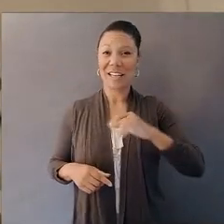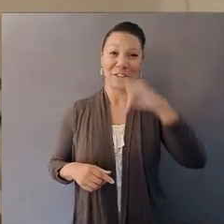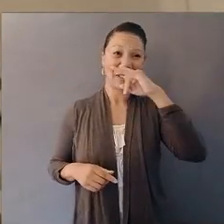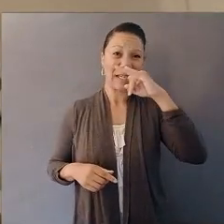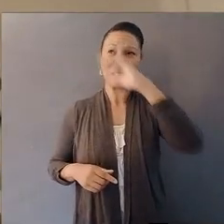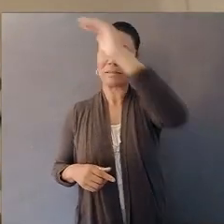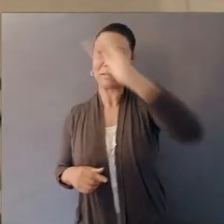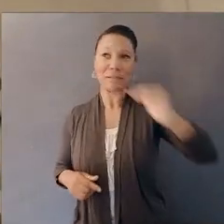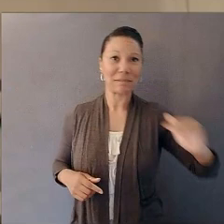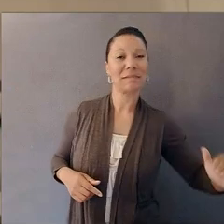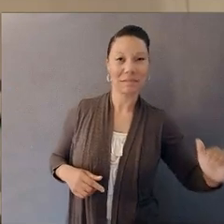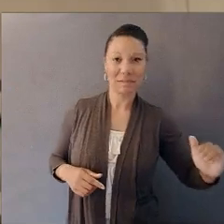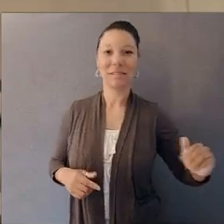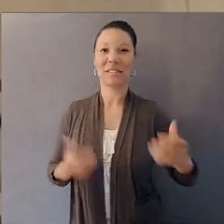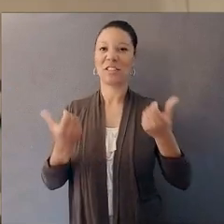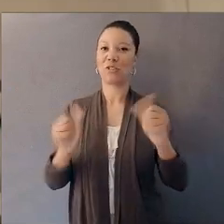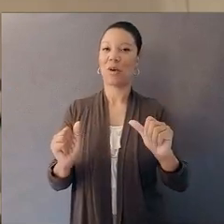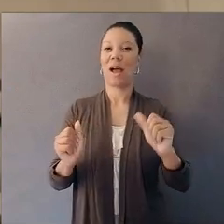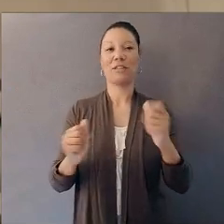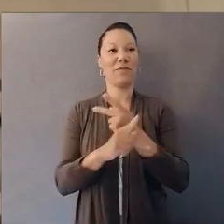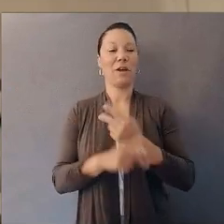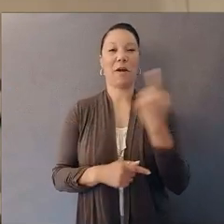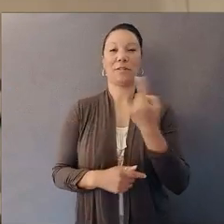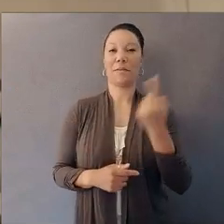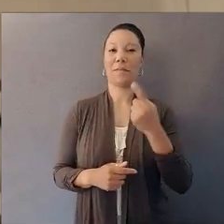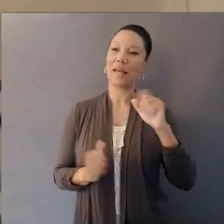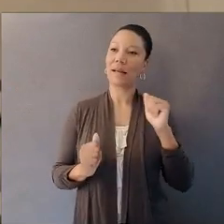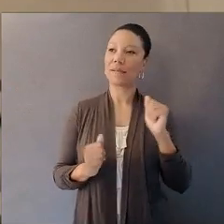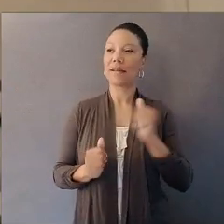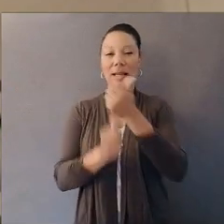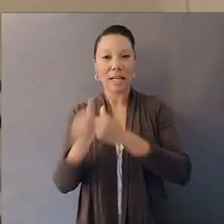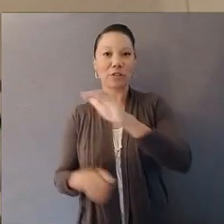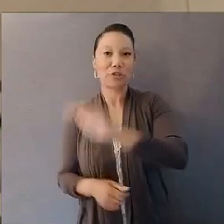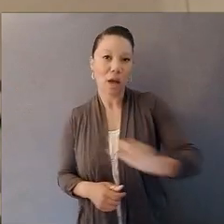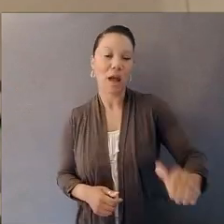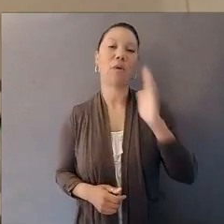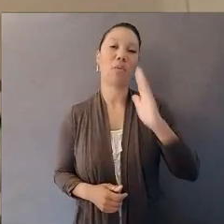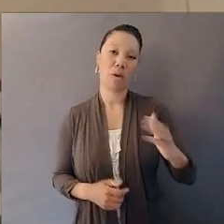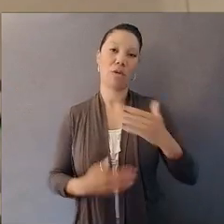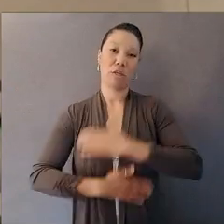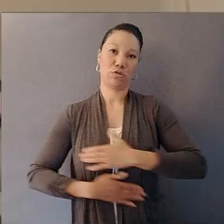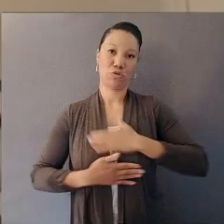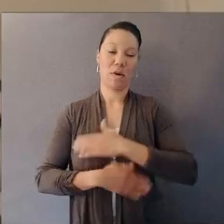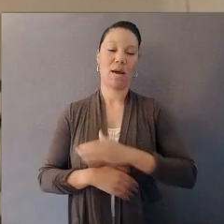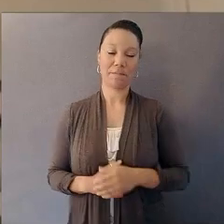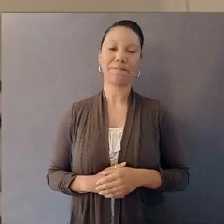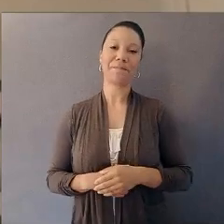but trying to really kind of focus on something that each child likes and spending a little bit of time with them on those